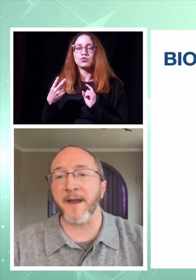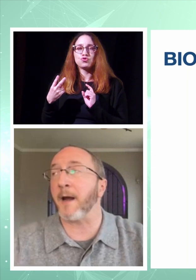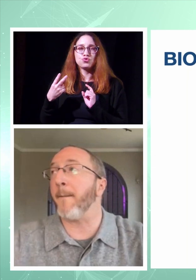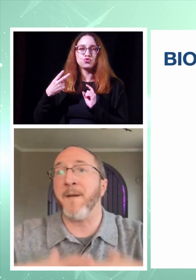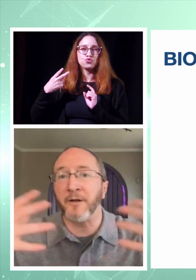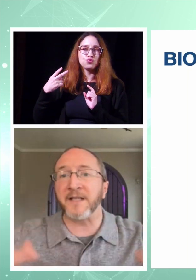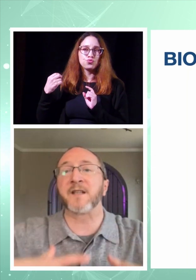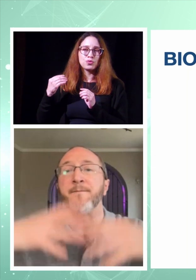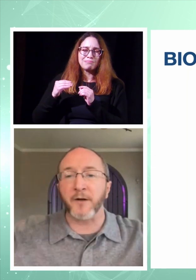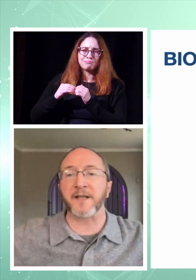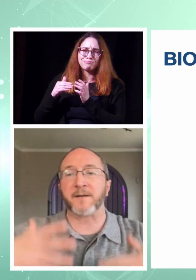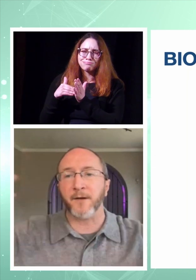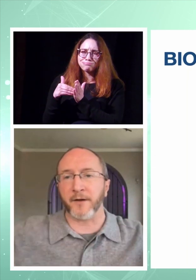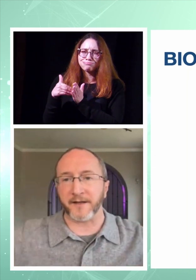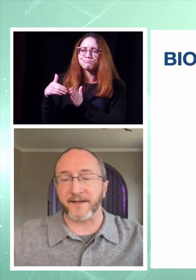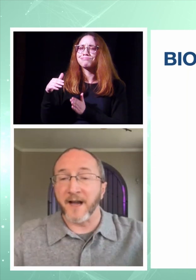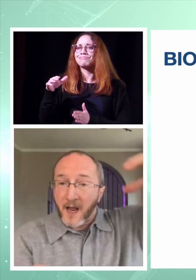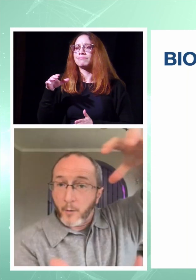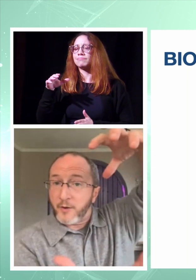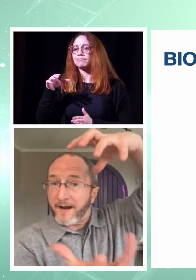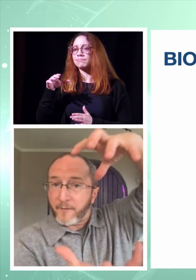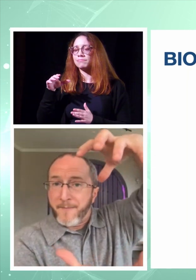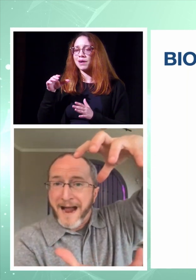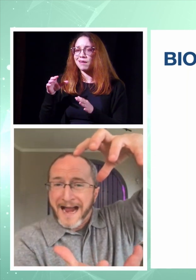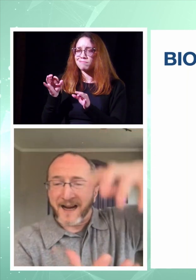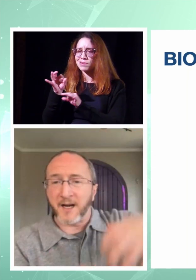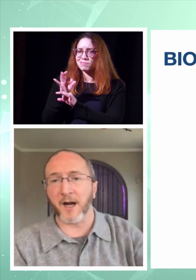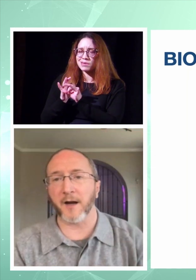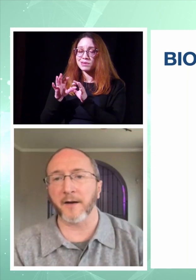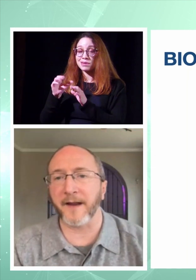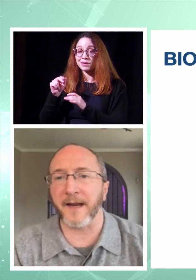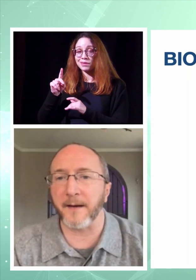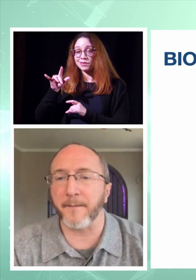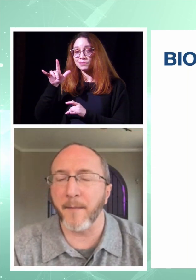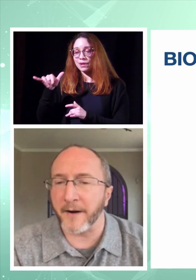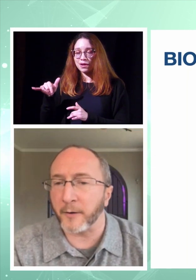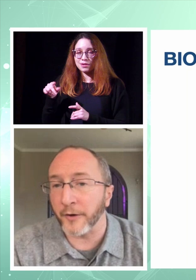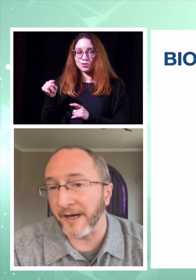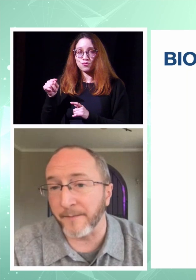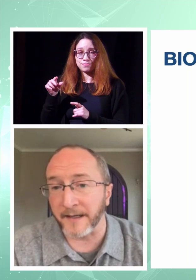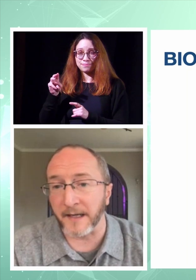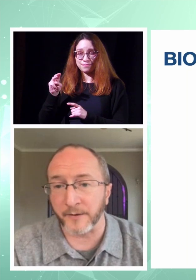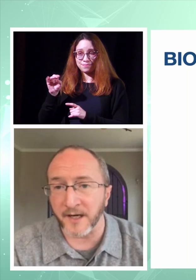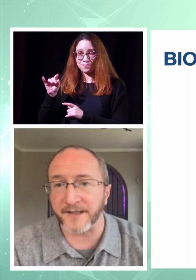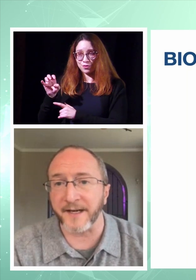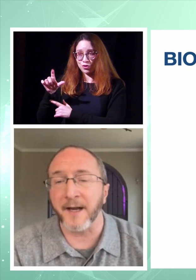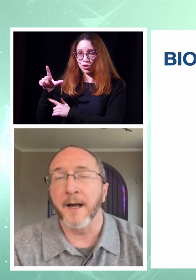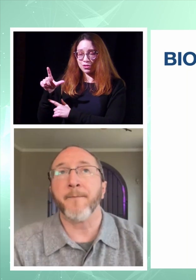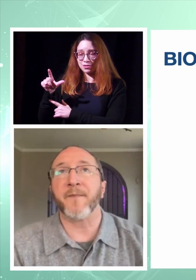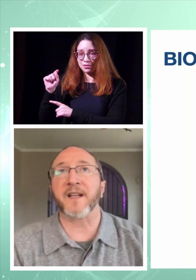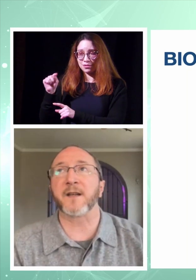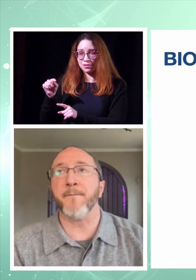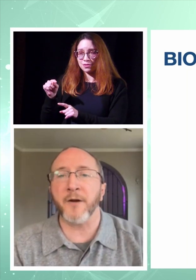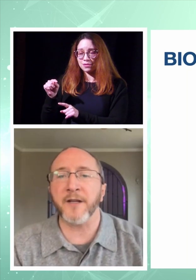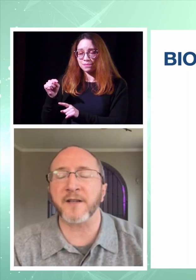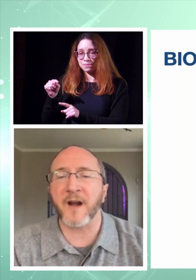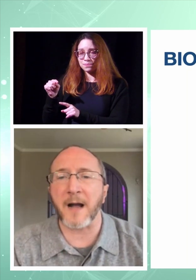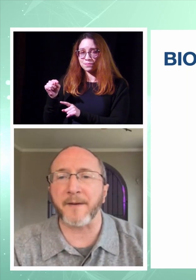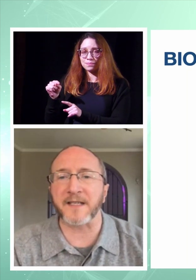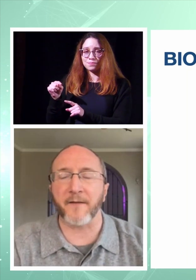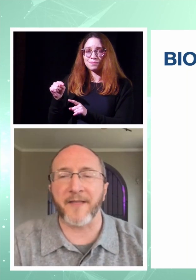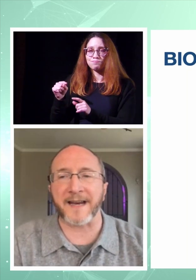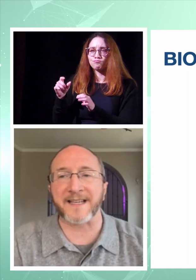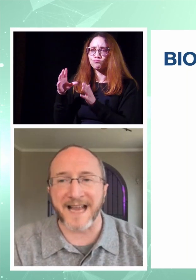but they make millions and millions and millions. And when you have a bag of a monoclonal antibody like Rituxan, it's millions